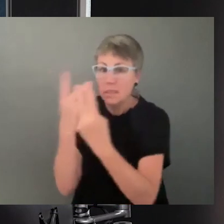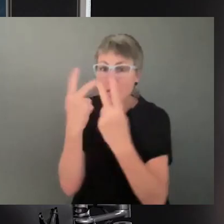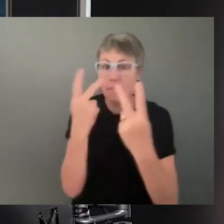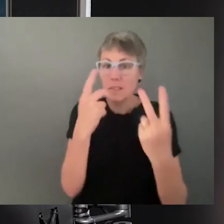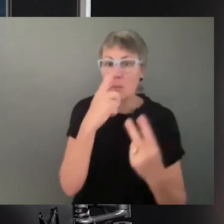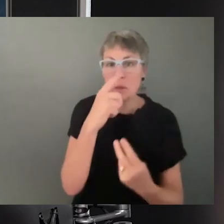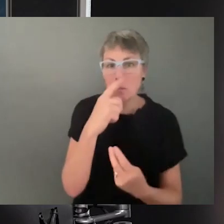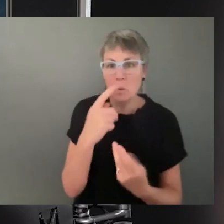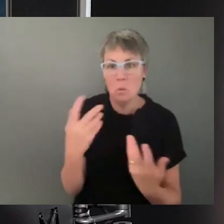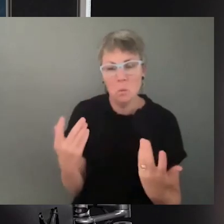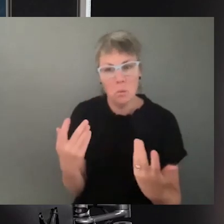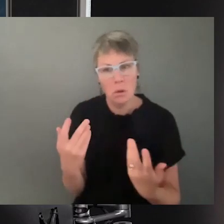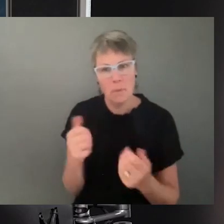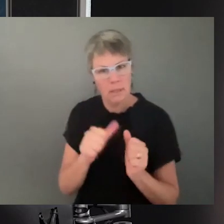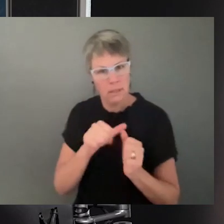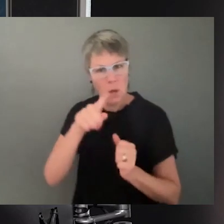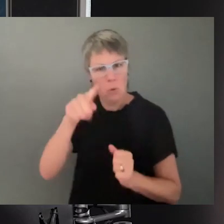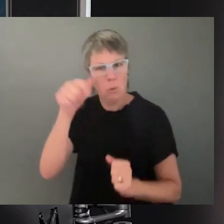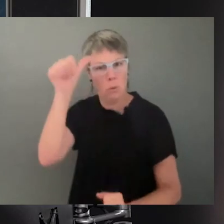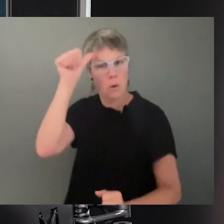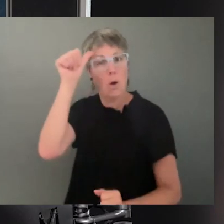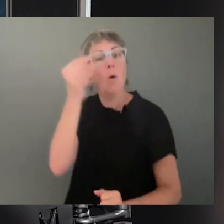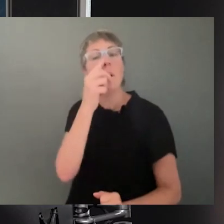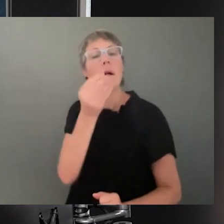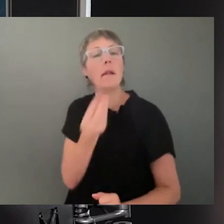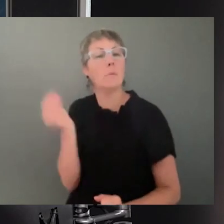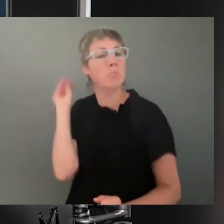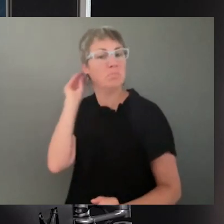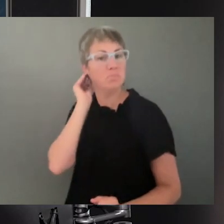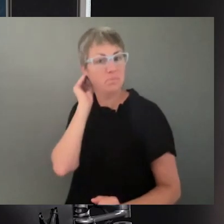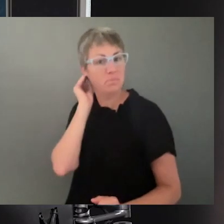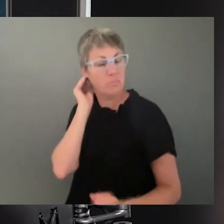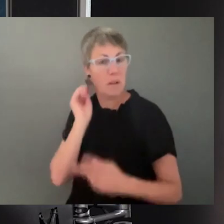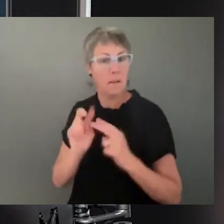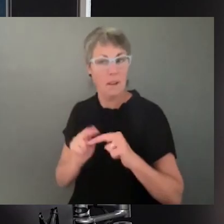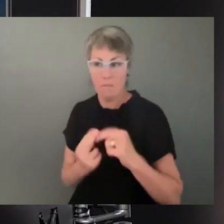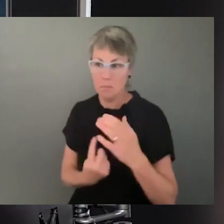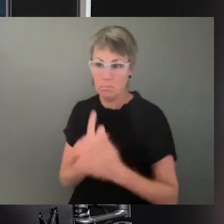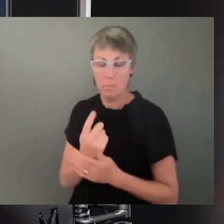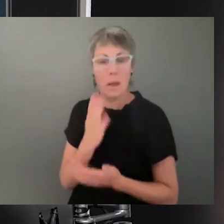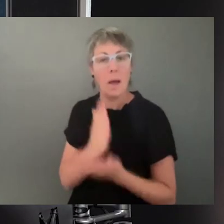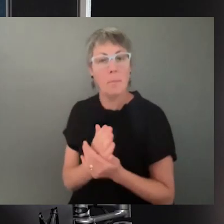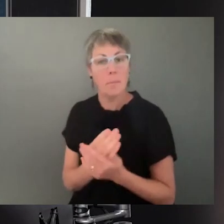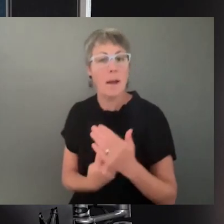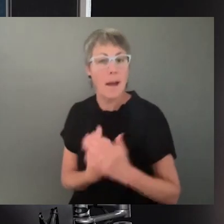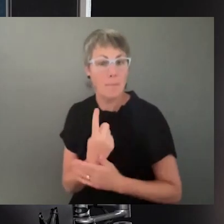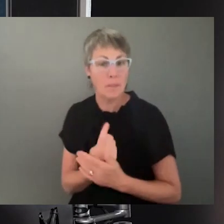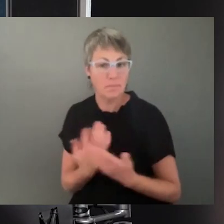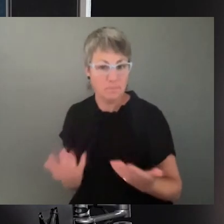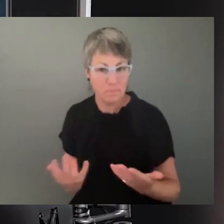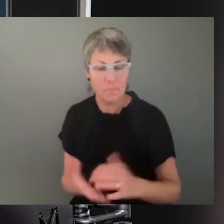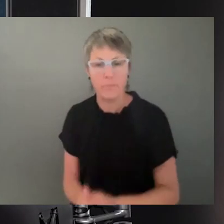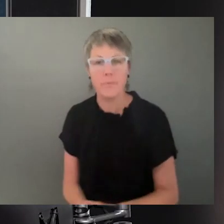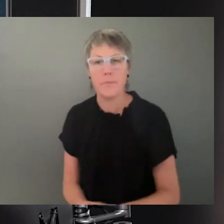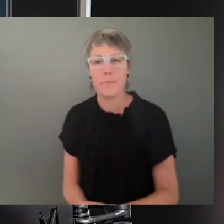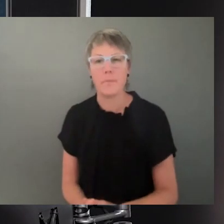the services and supports that you rely on. I think we need to make sure that we're not in this alone and we actually reach out to those services that